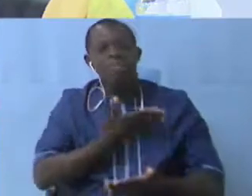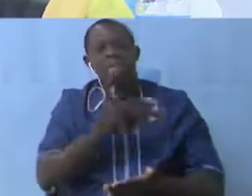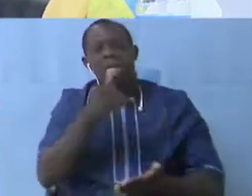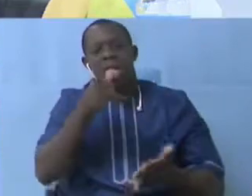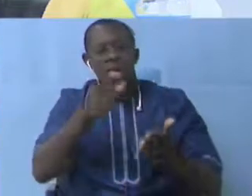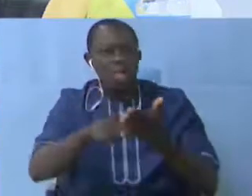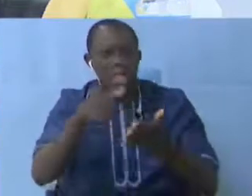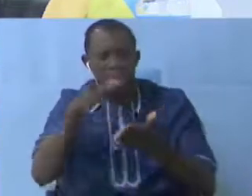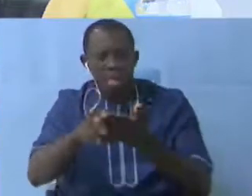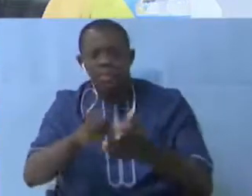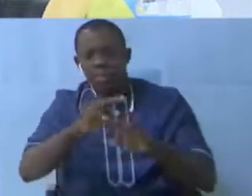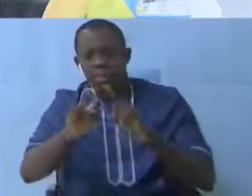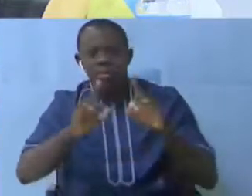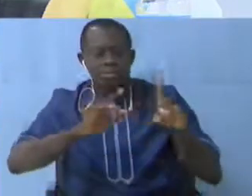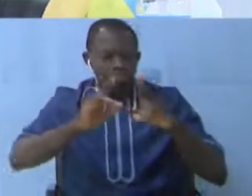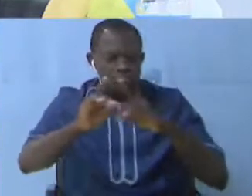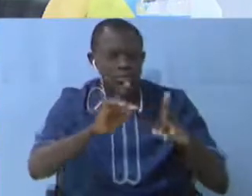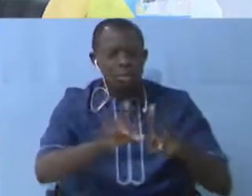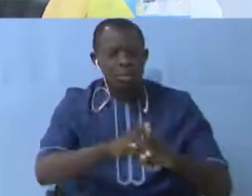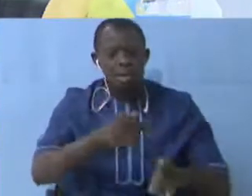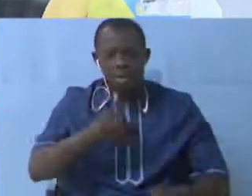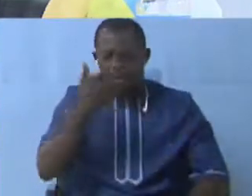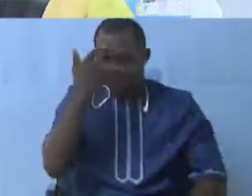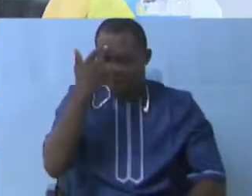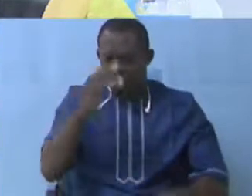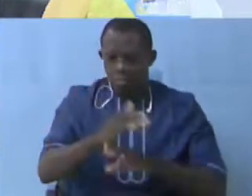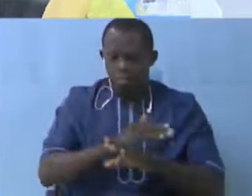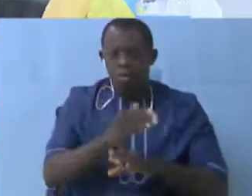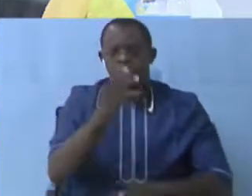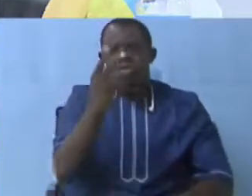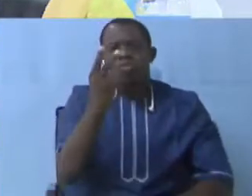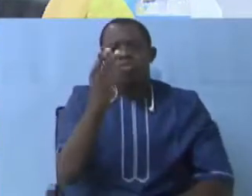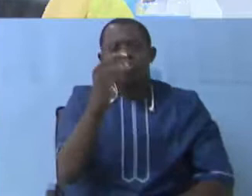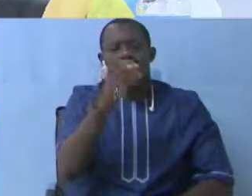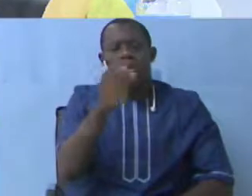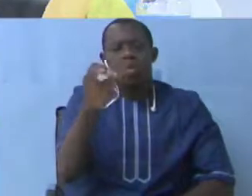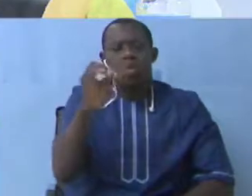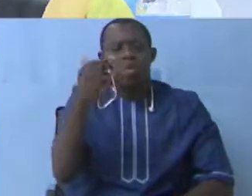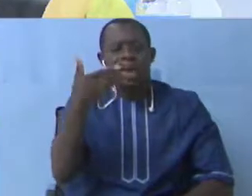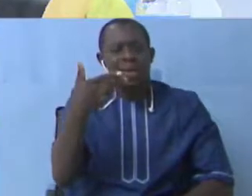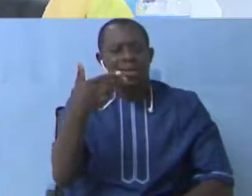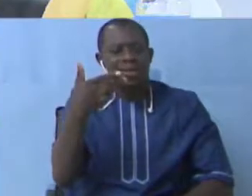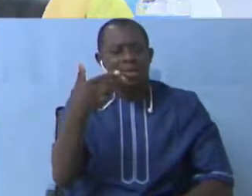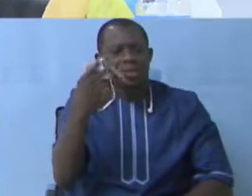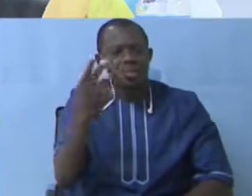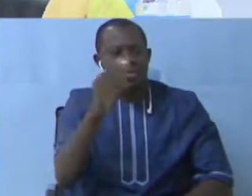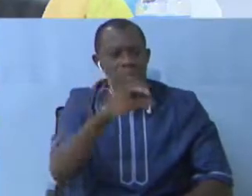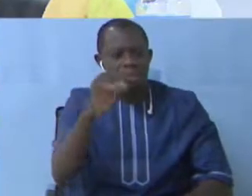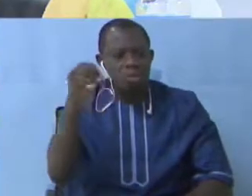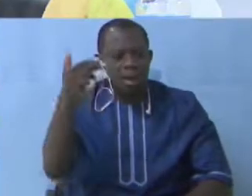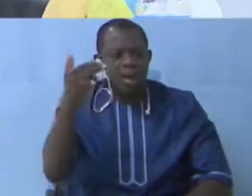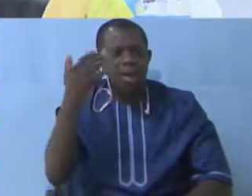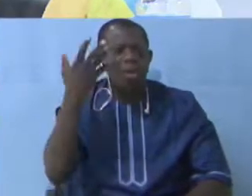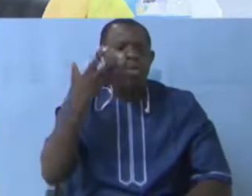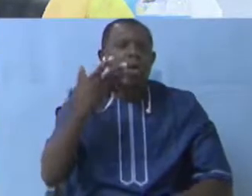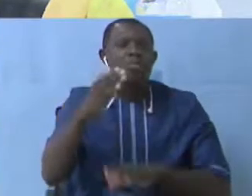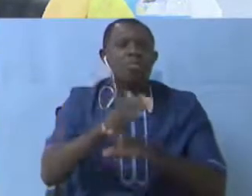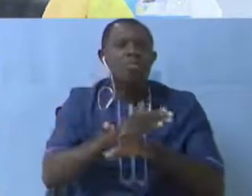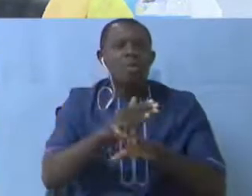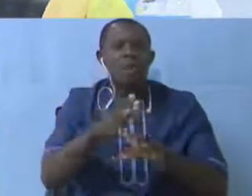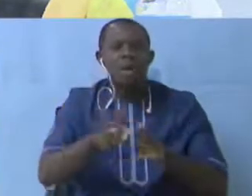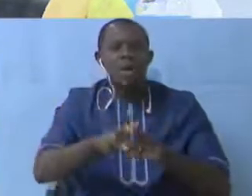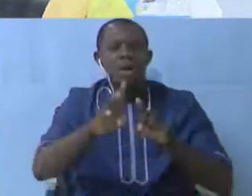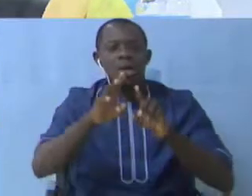think 2009, when the government started, the president started the witch hunt